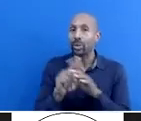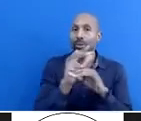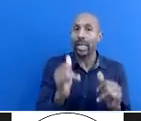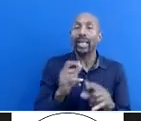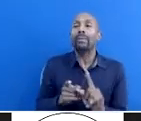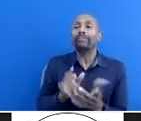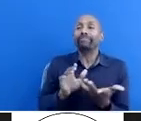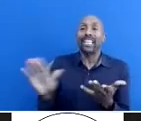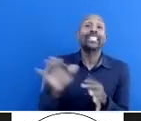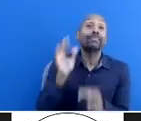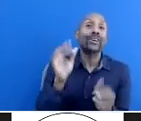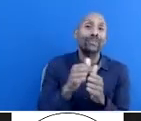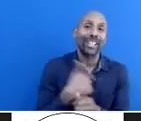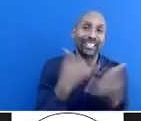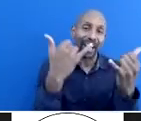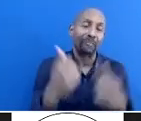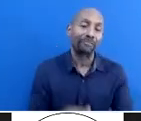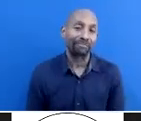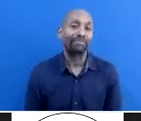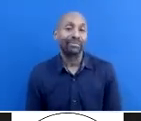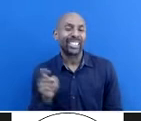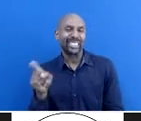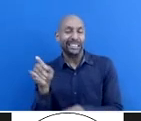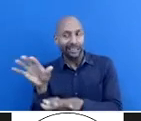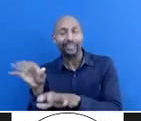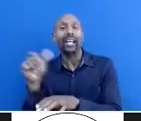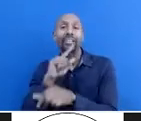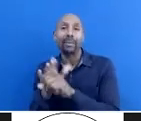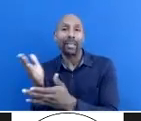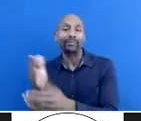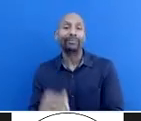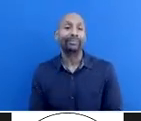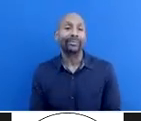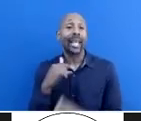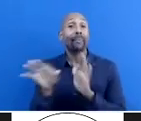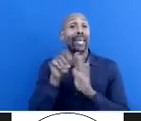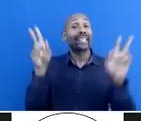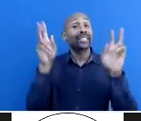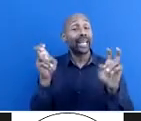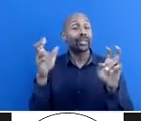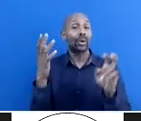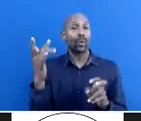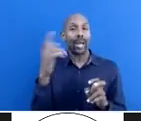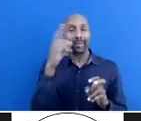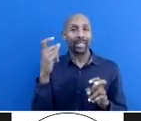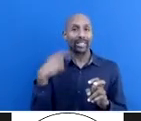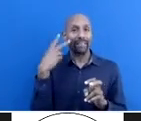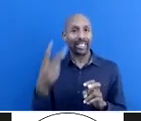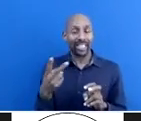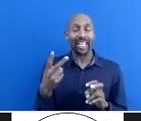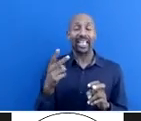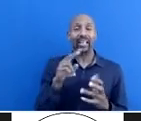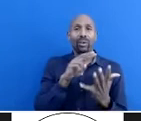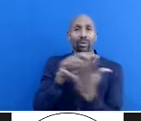spirit. So I chose this particular title having seen over an extensive period and